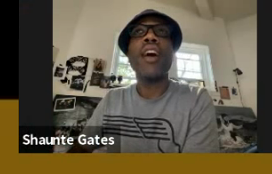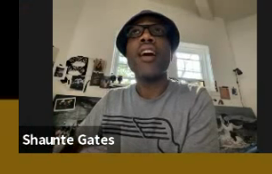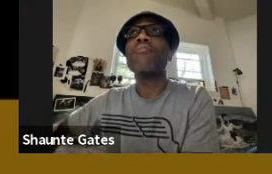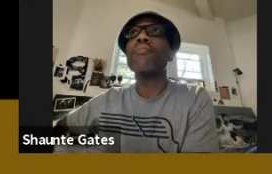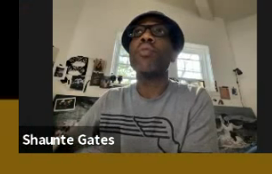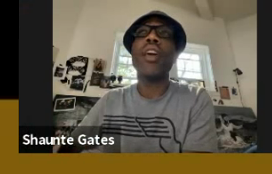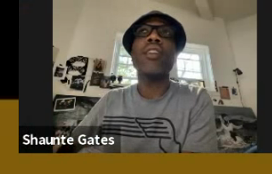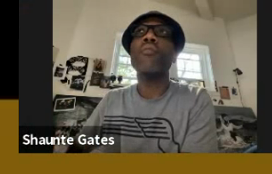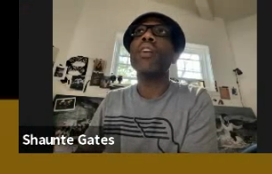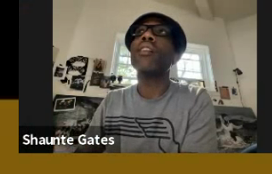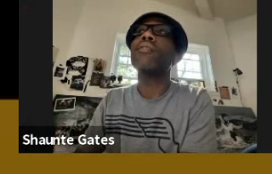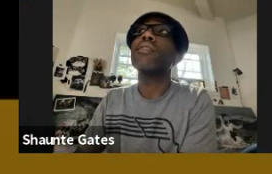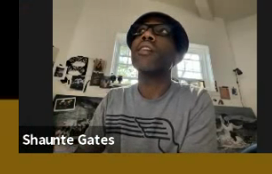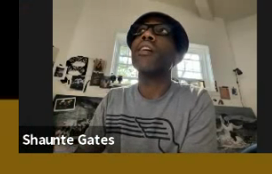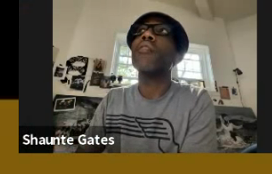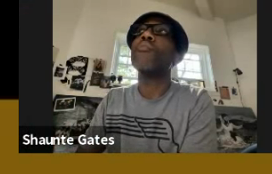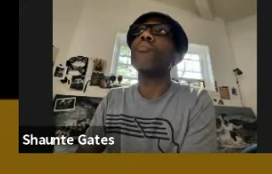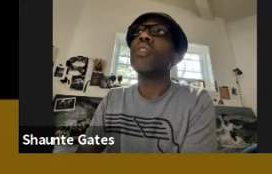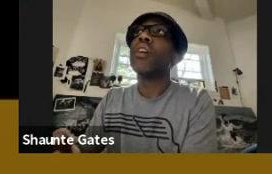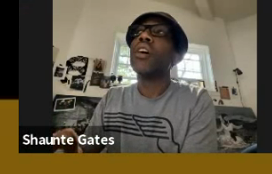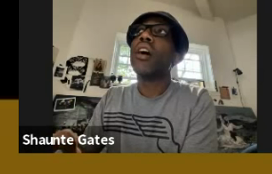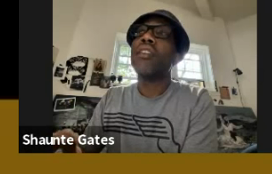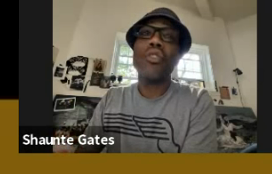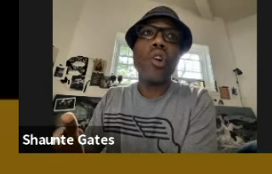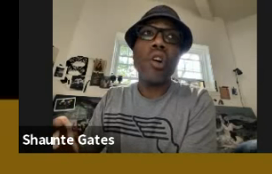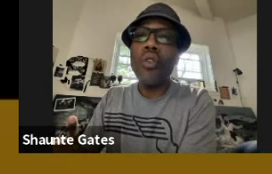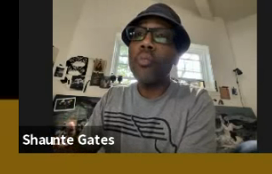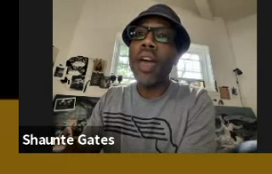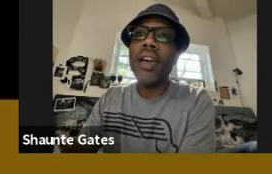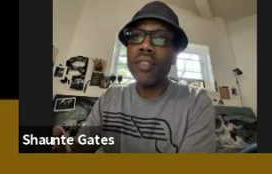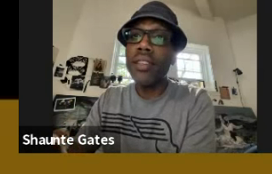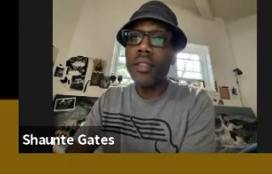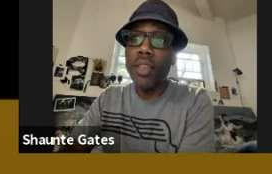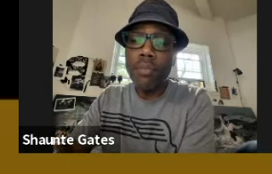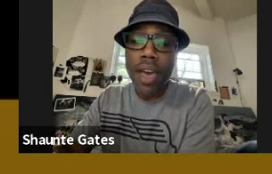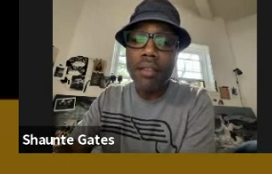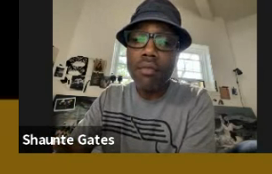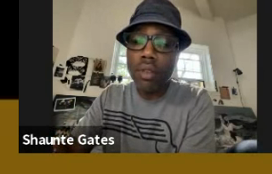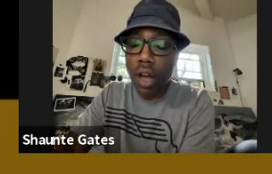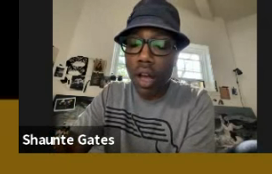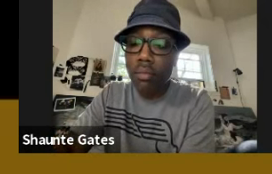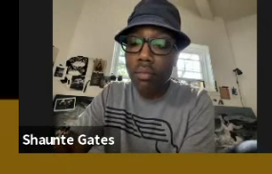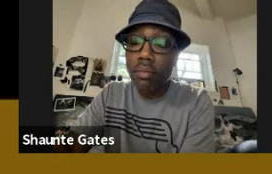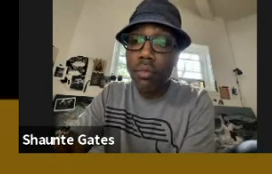know, outside playing on buckets, and I saw a go-go band, TCB band,